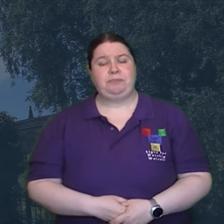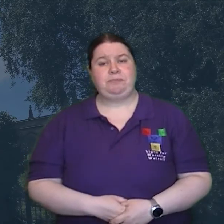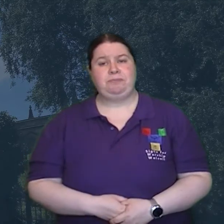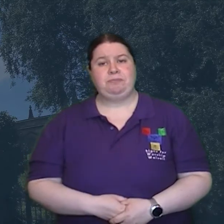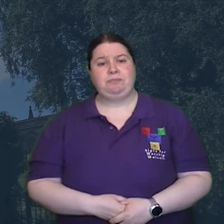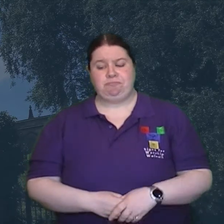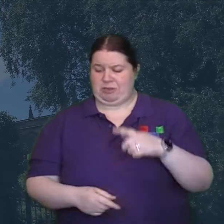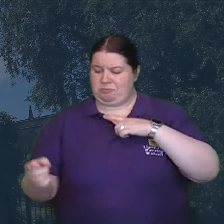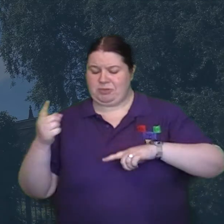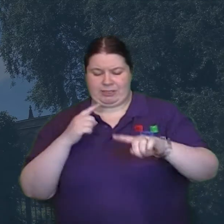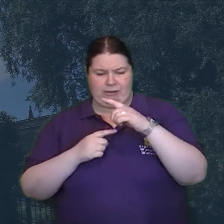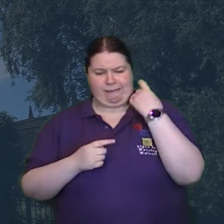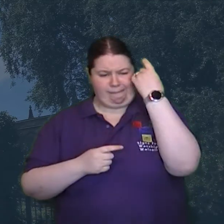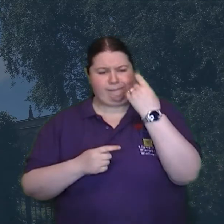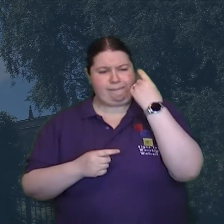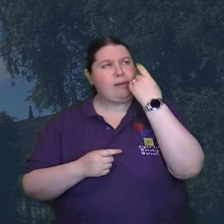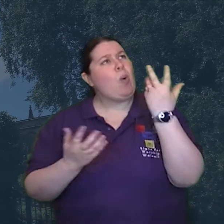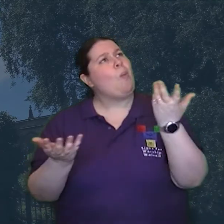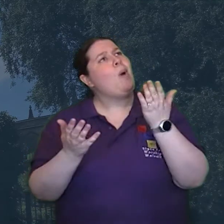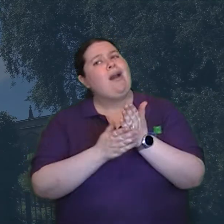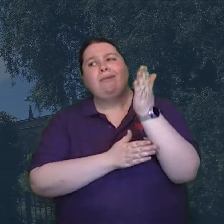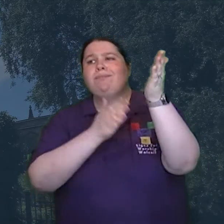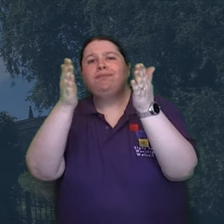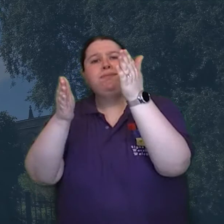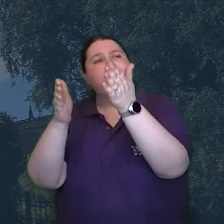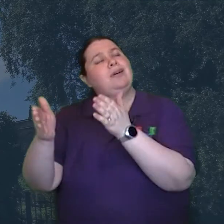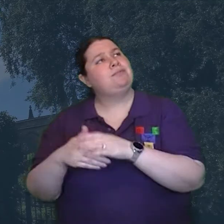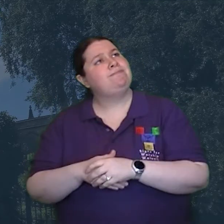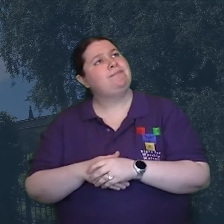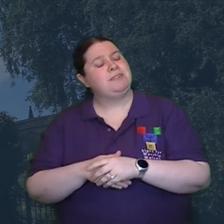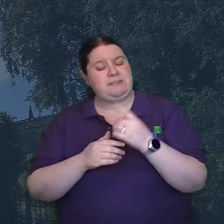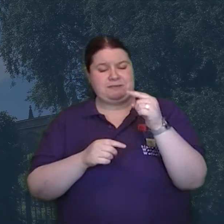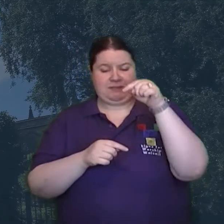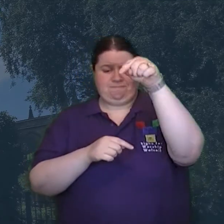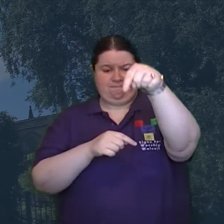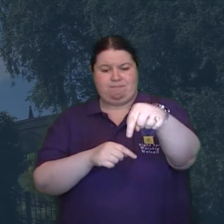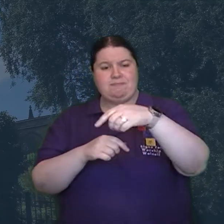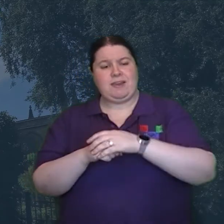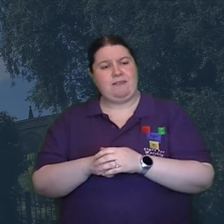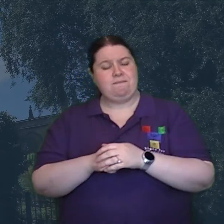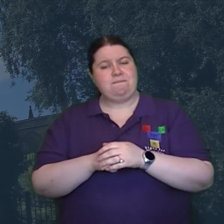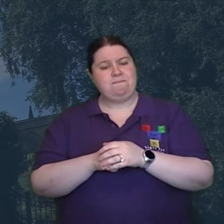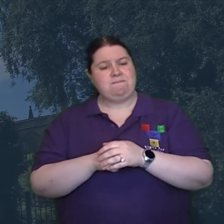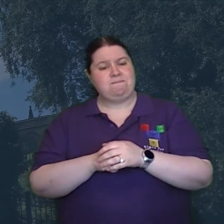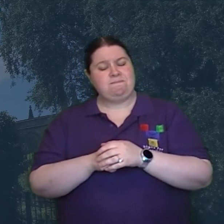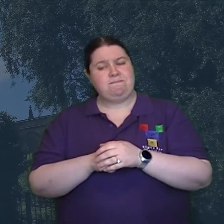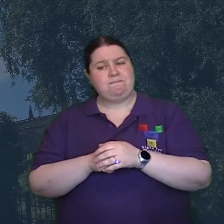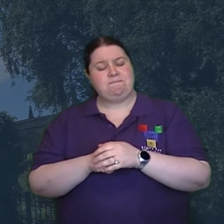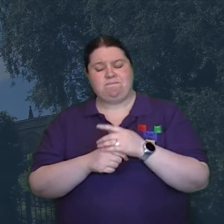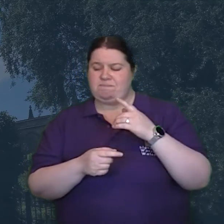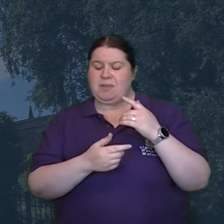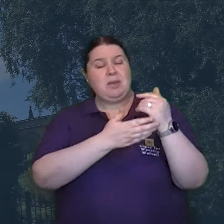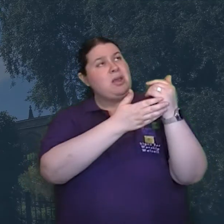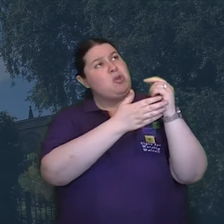town. As we seek to discern your direction for us for the next stage of